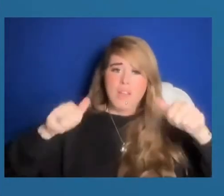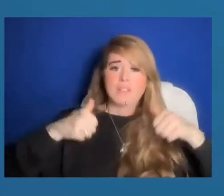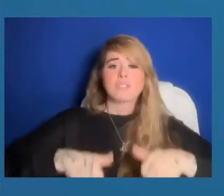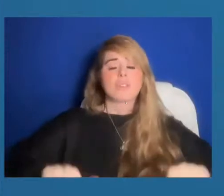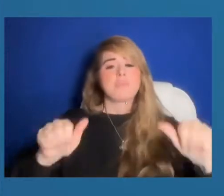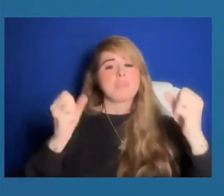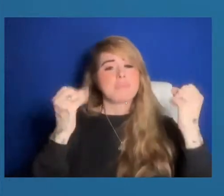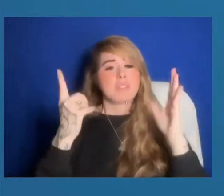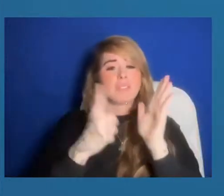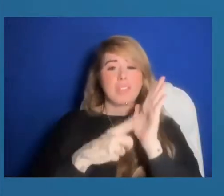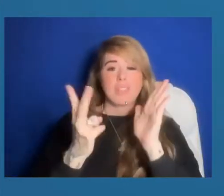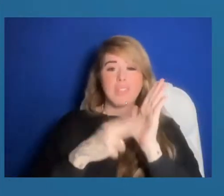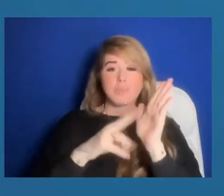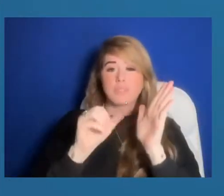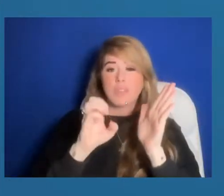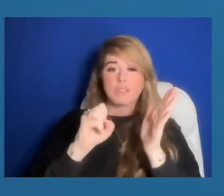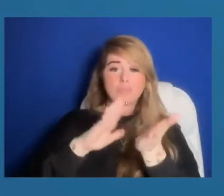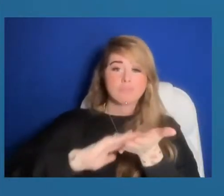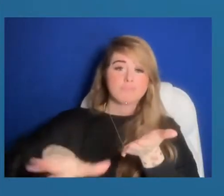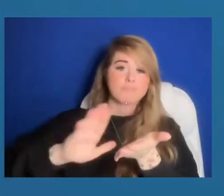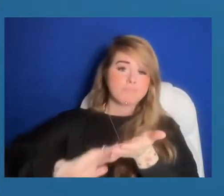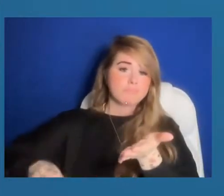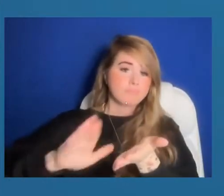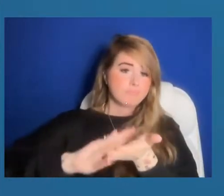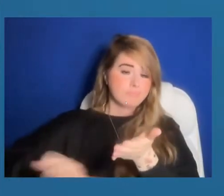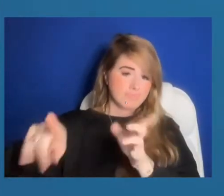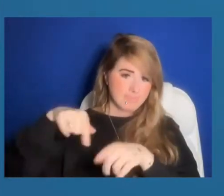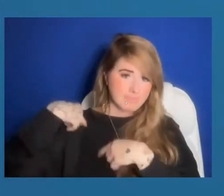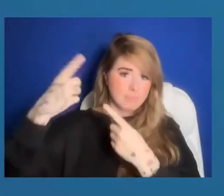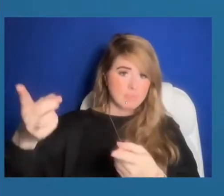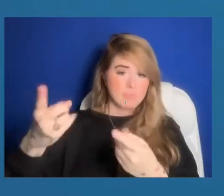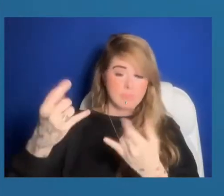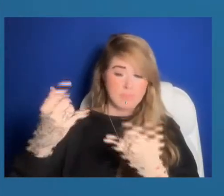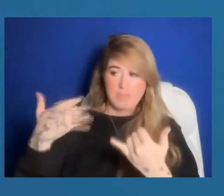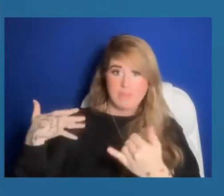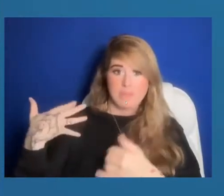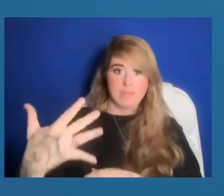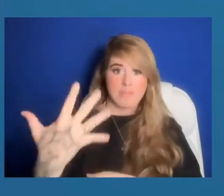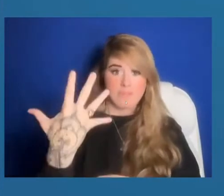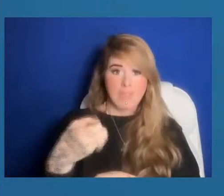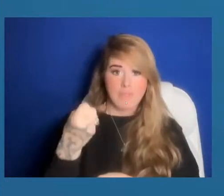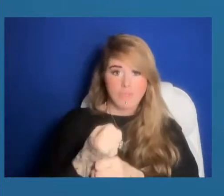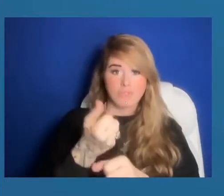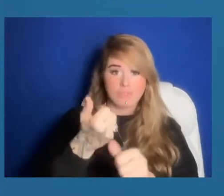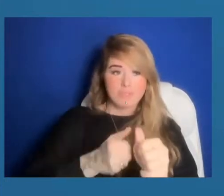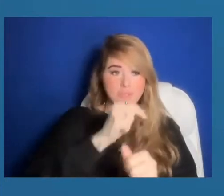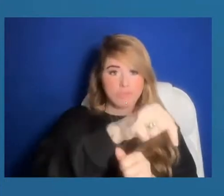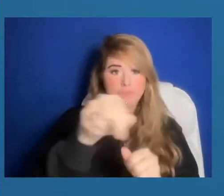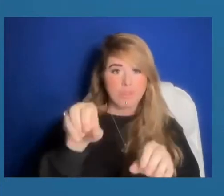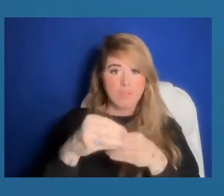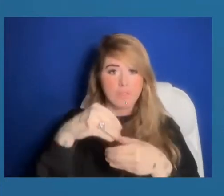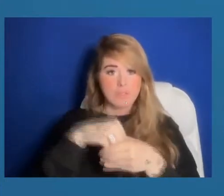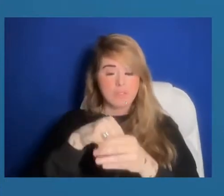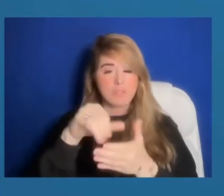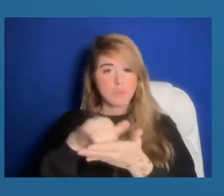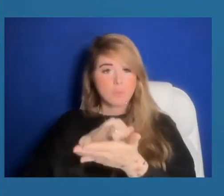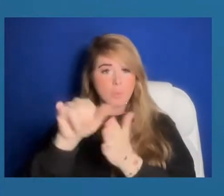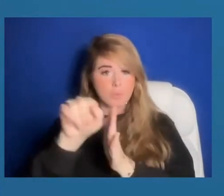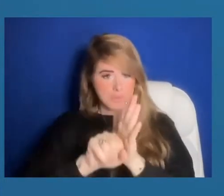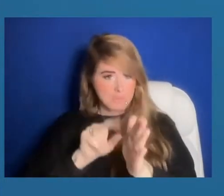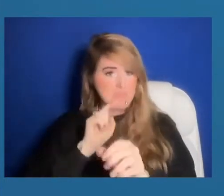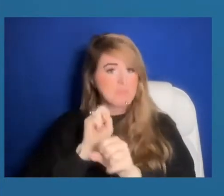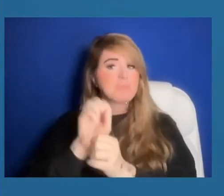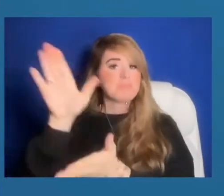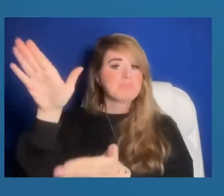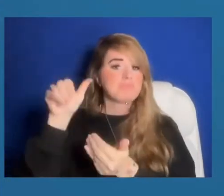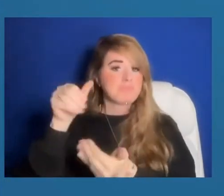are being dismissed. Over the last 5 years, each office around the state has received funding from New York State,